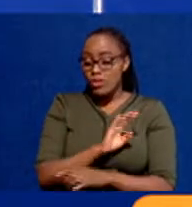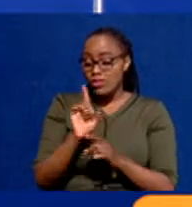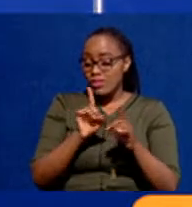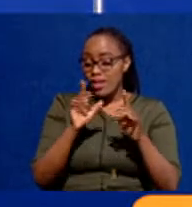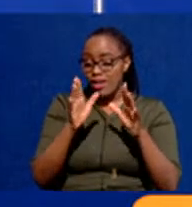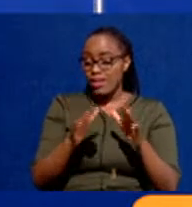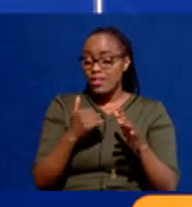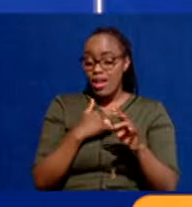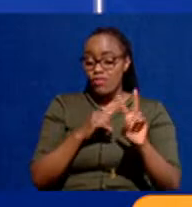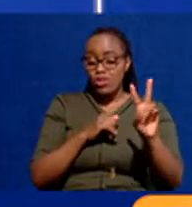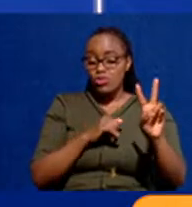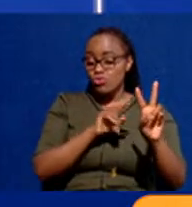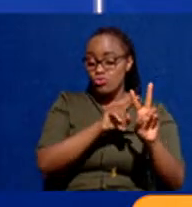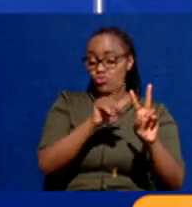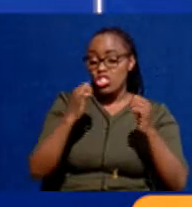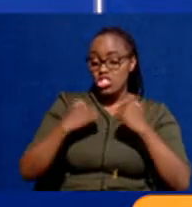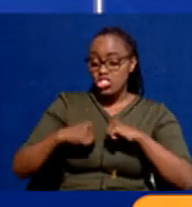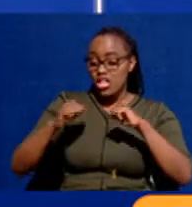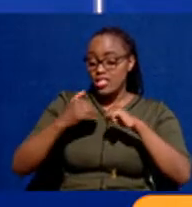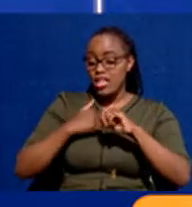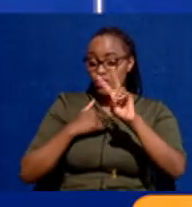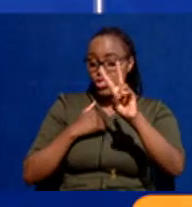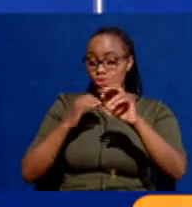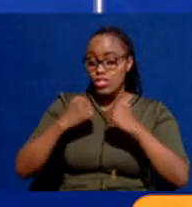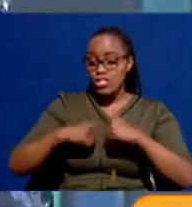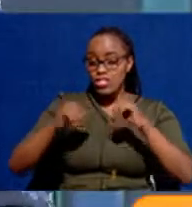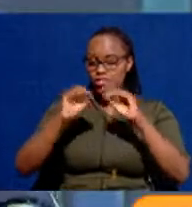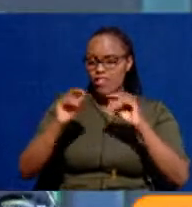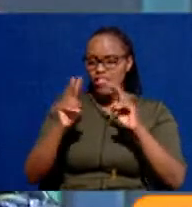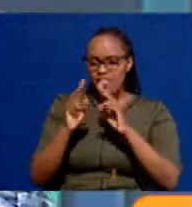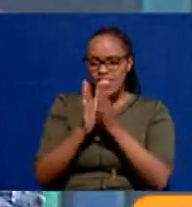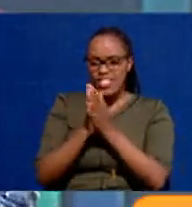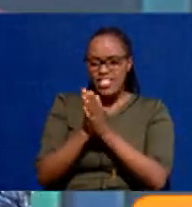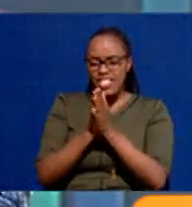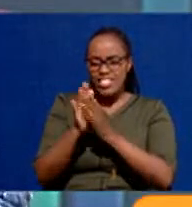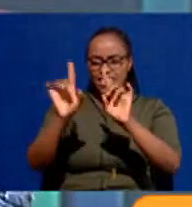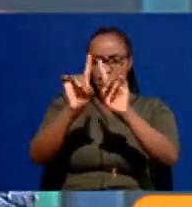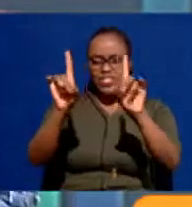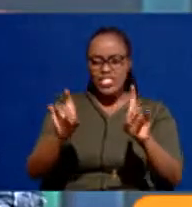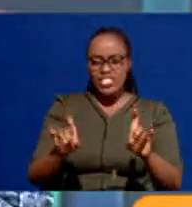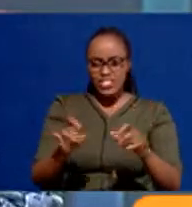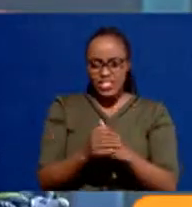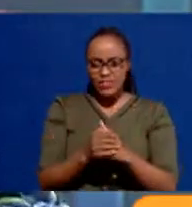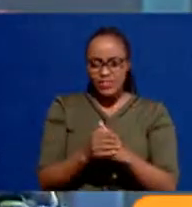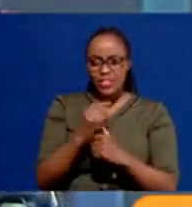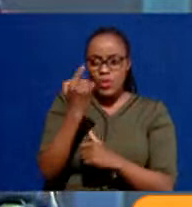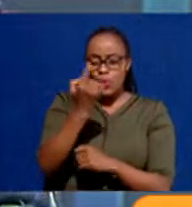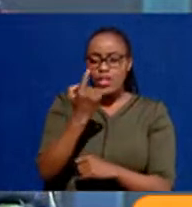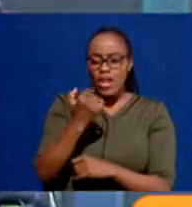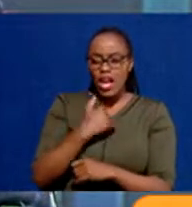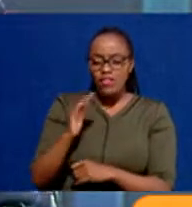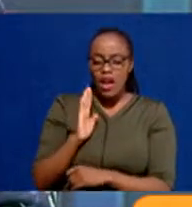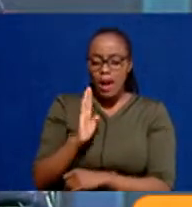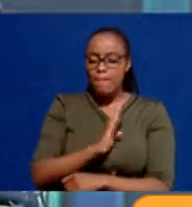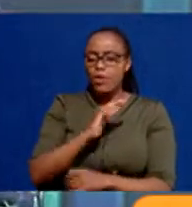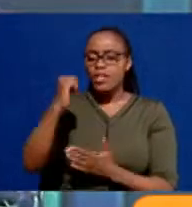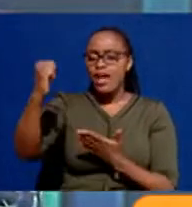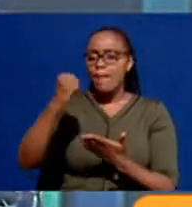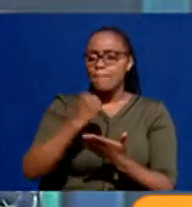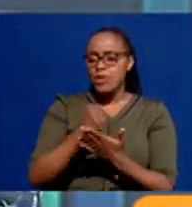KNTC and two chairs? That's an interesting question. We just got a board